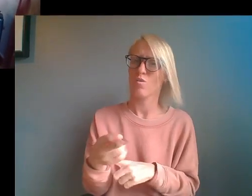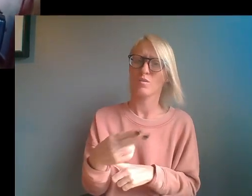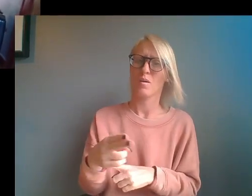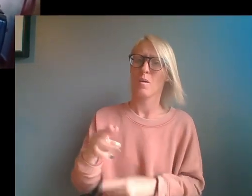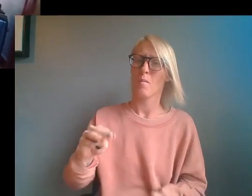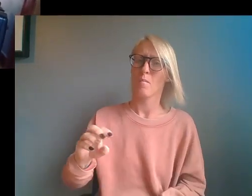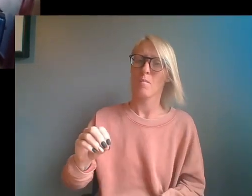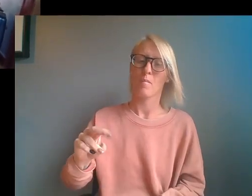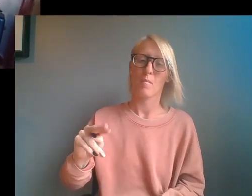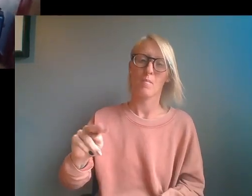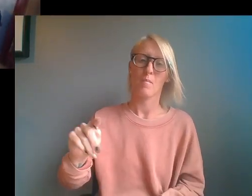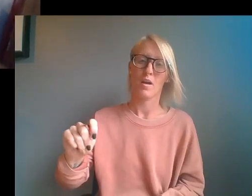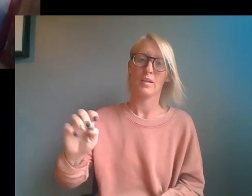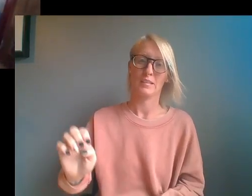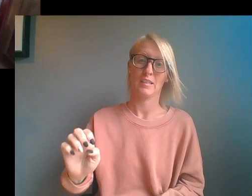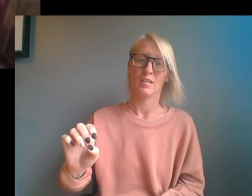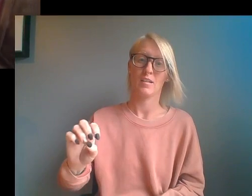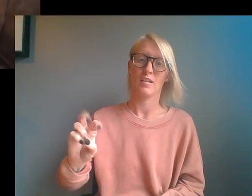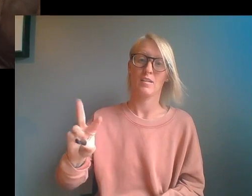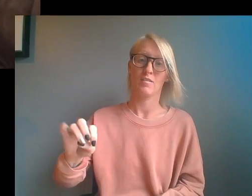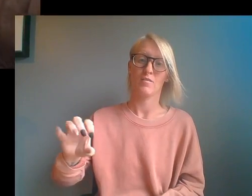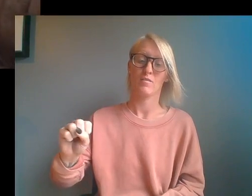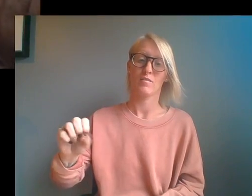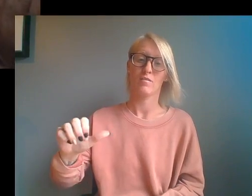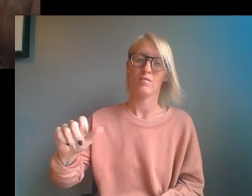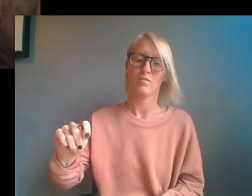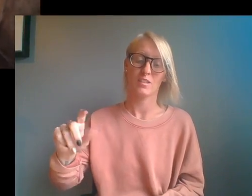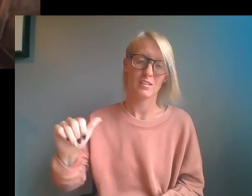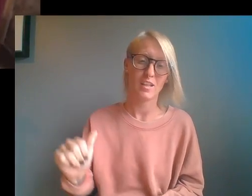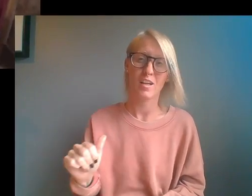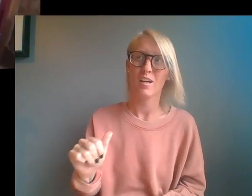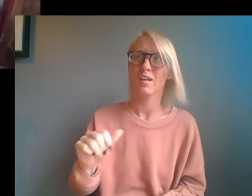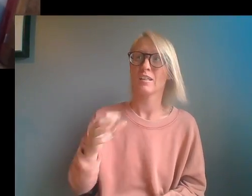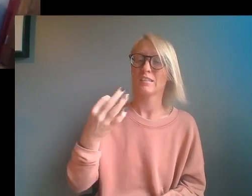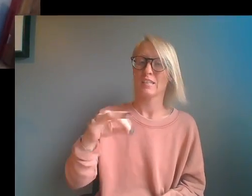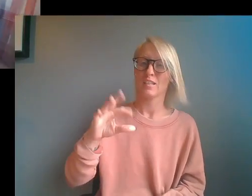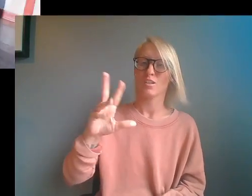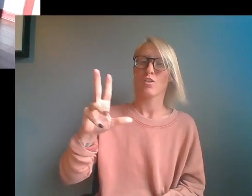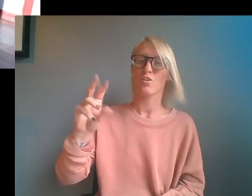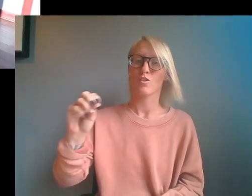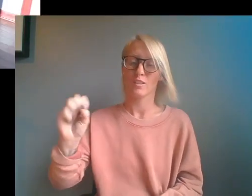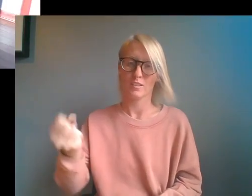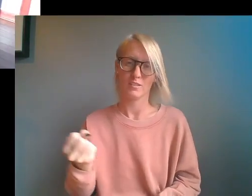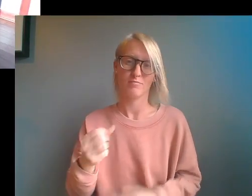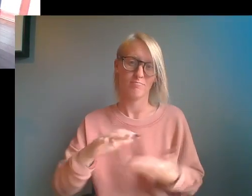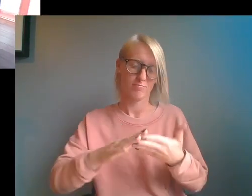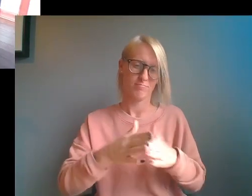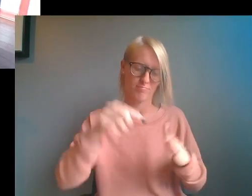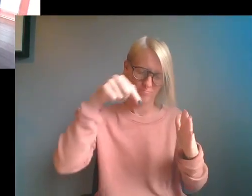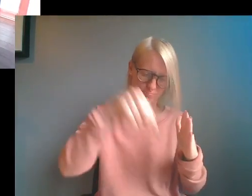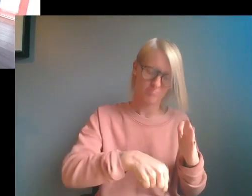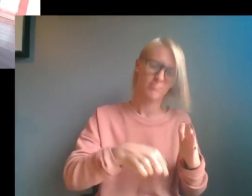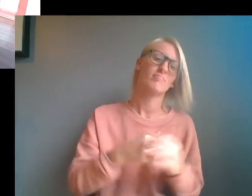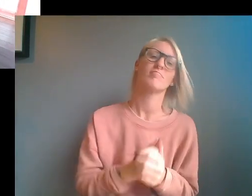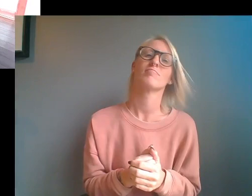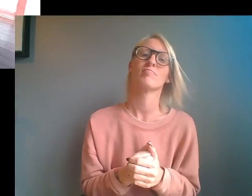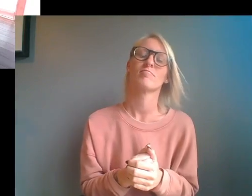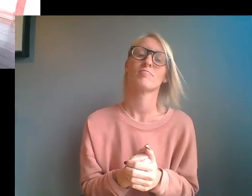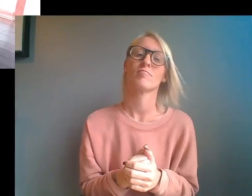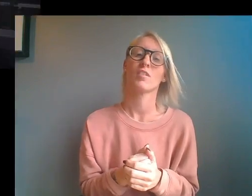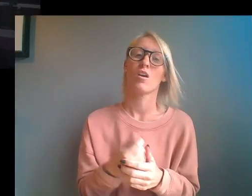Vista. Super cool spot from the 1930s, right in the middle of downtown Flagstaff. This hotel opened